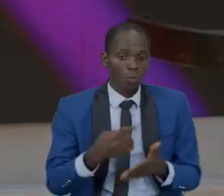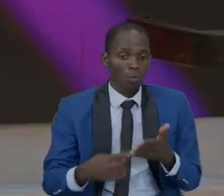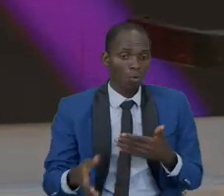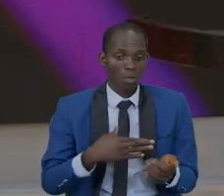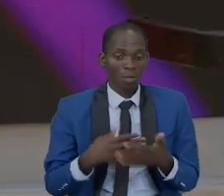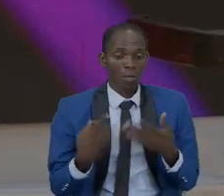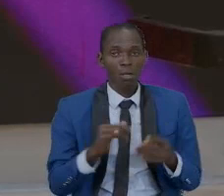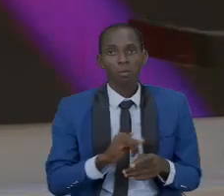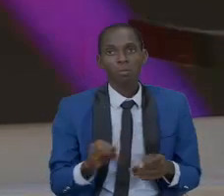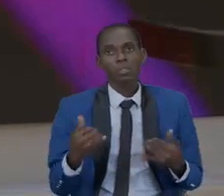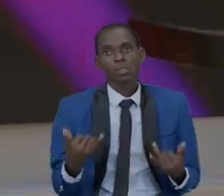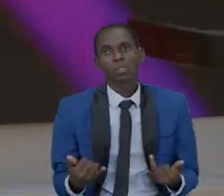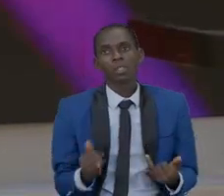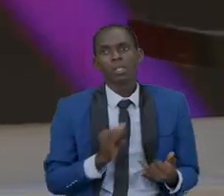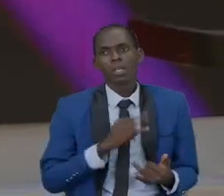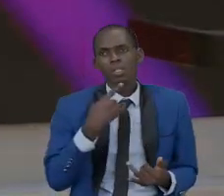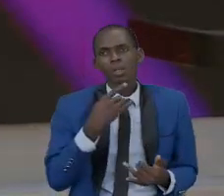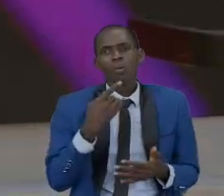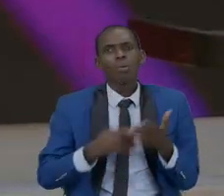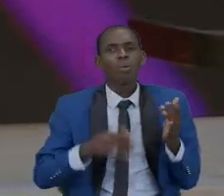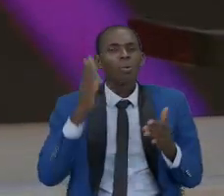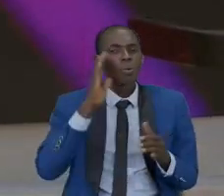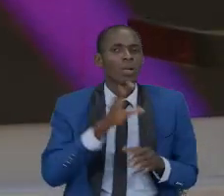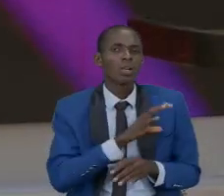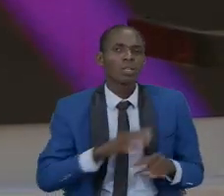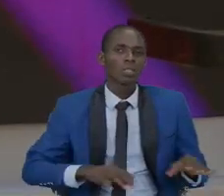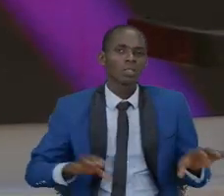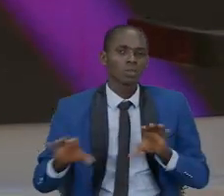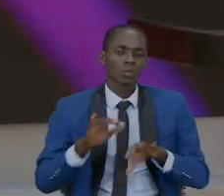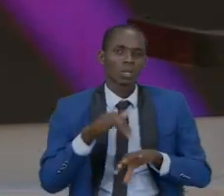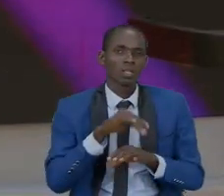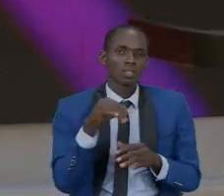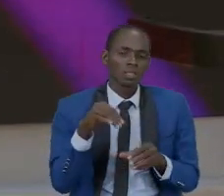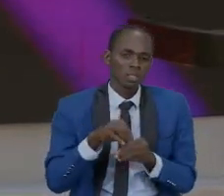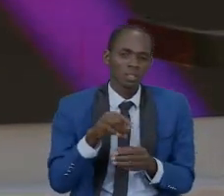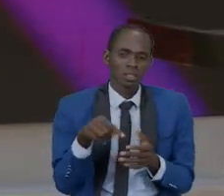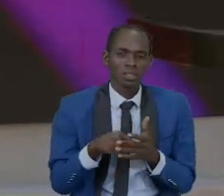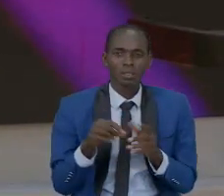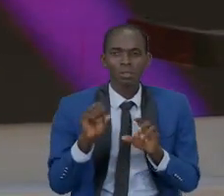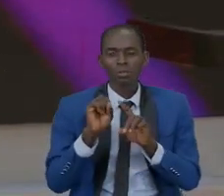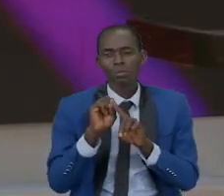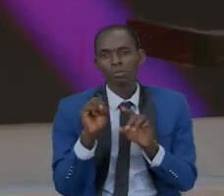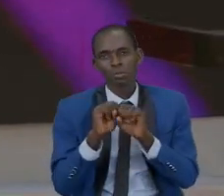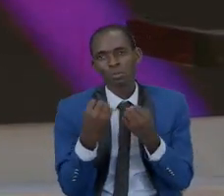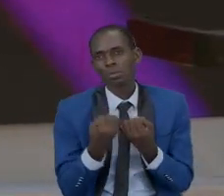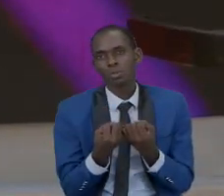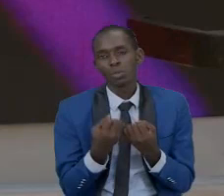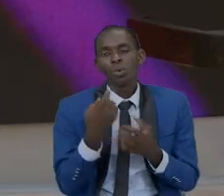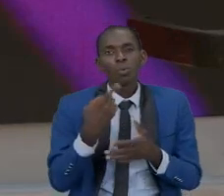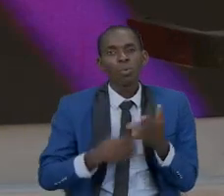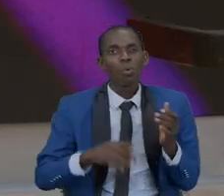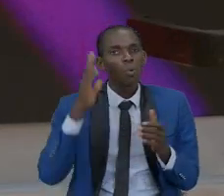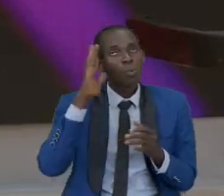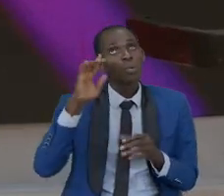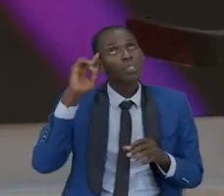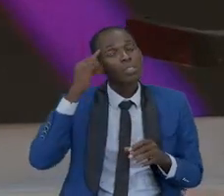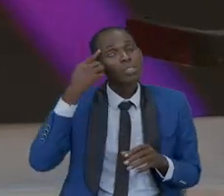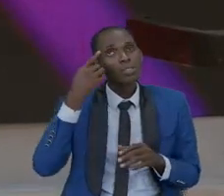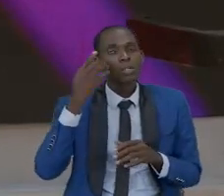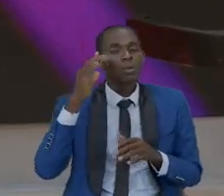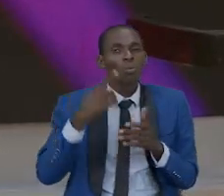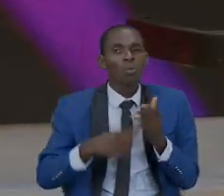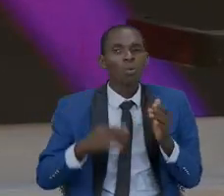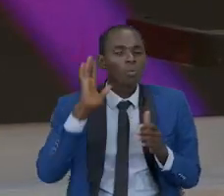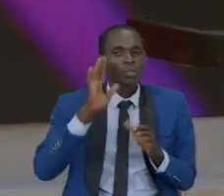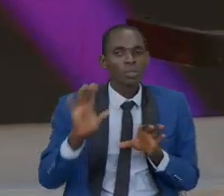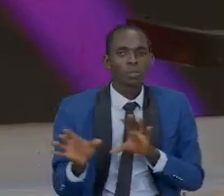now I say what will Christ do in this condition in this situation how will he think how will he talk how will